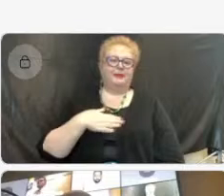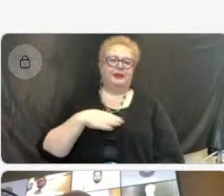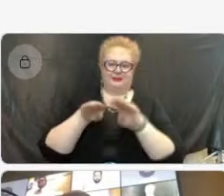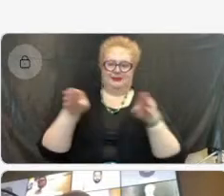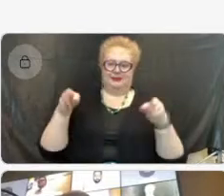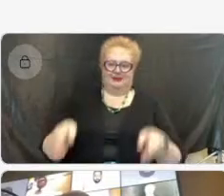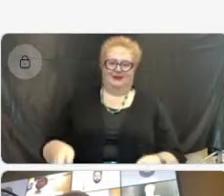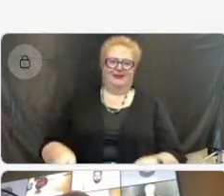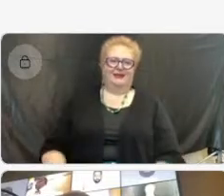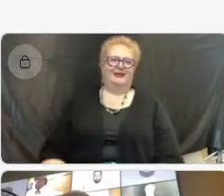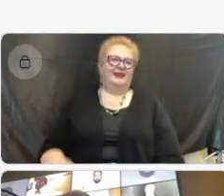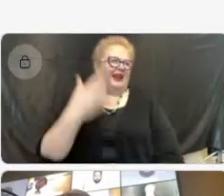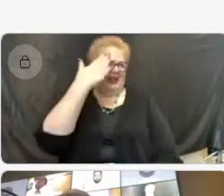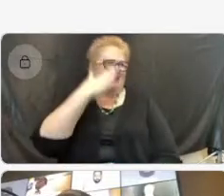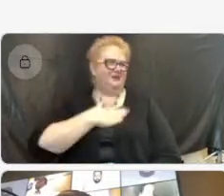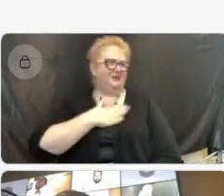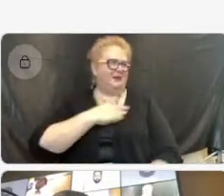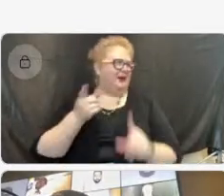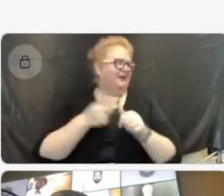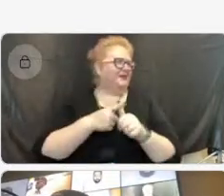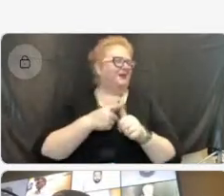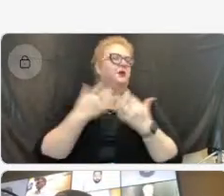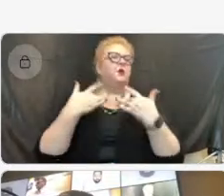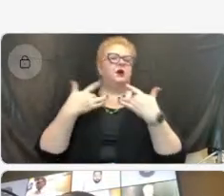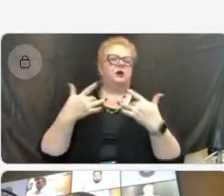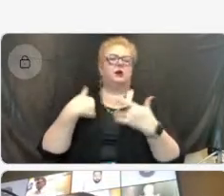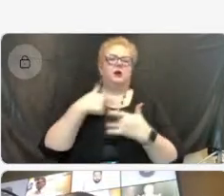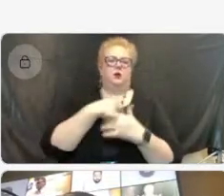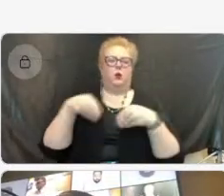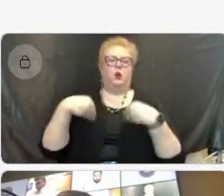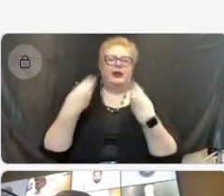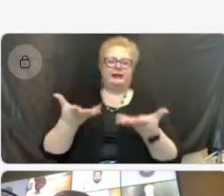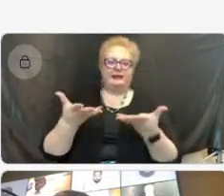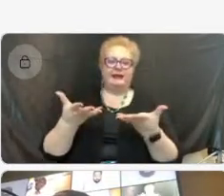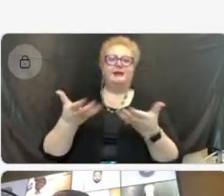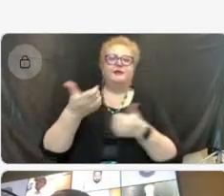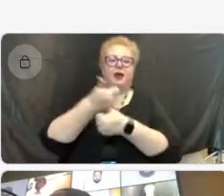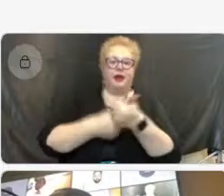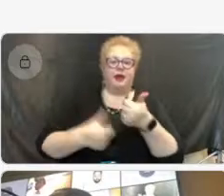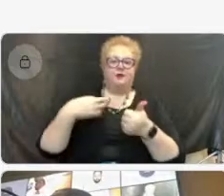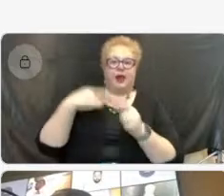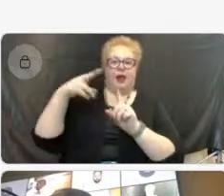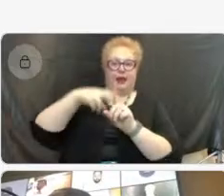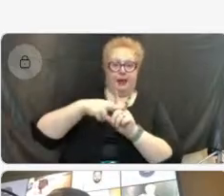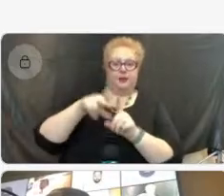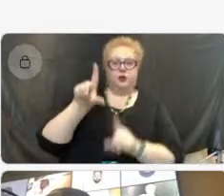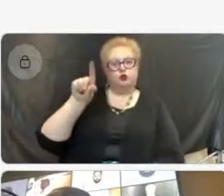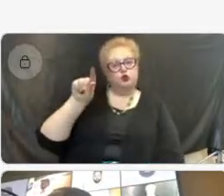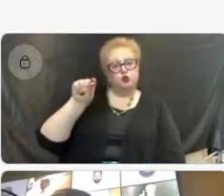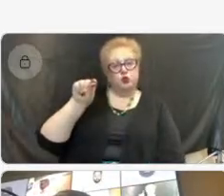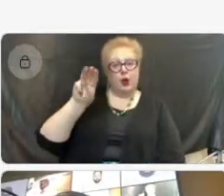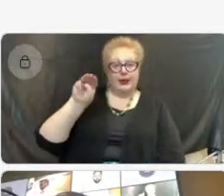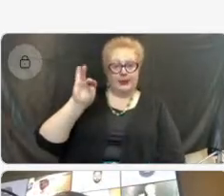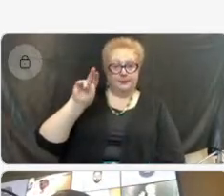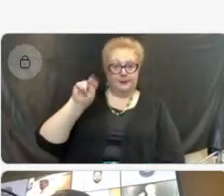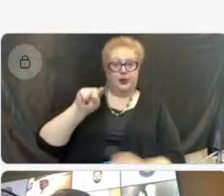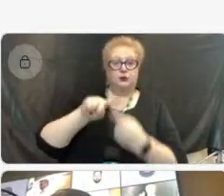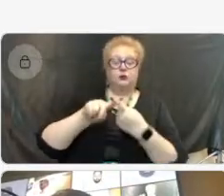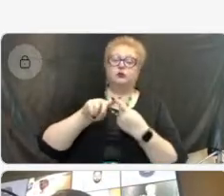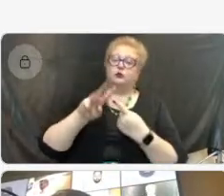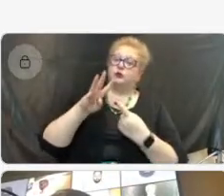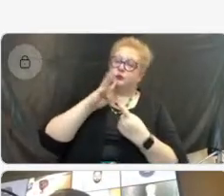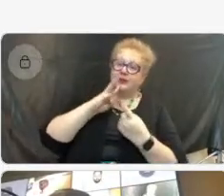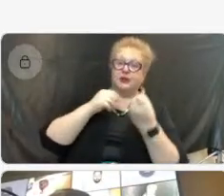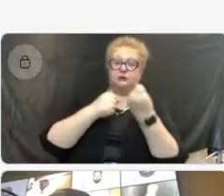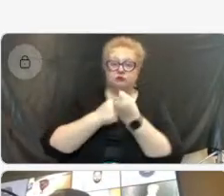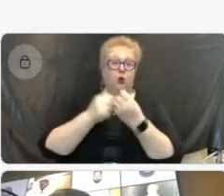mine. That's all right. Usually what is customary is we give every applicant 20 minutes to speak on behalf of their item, and then